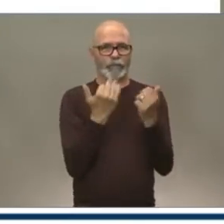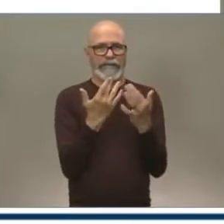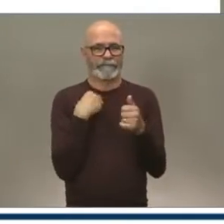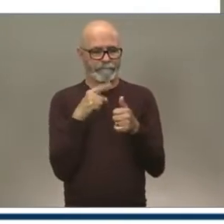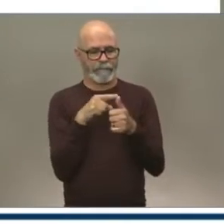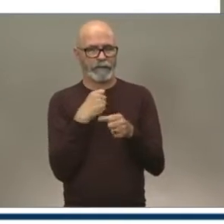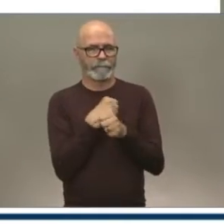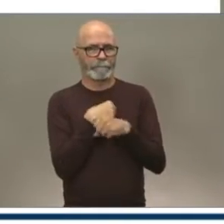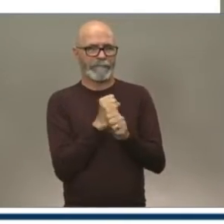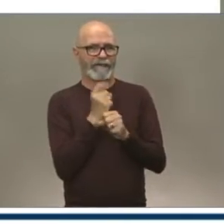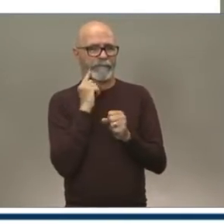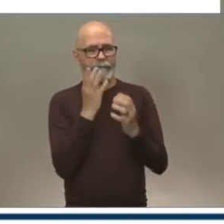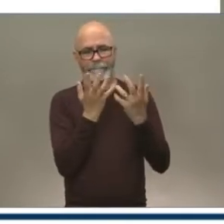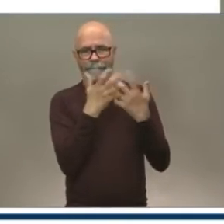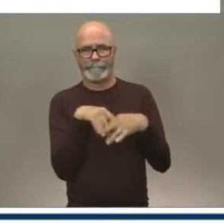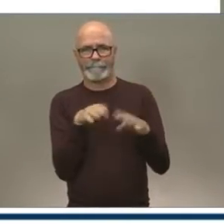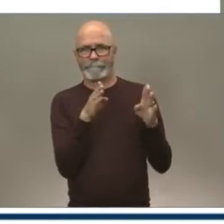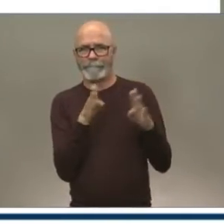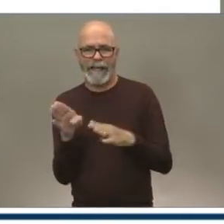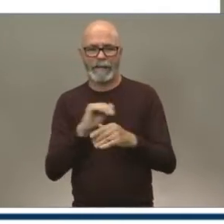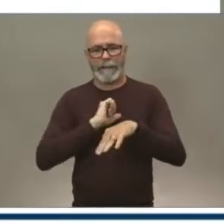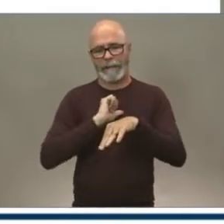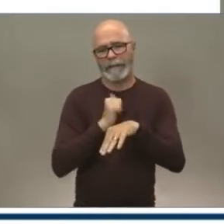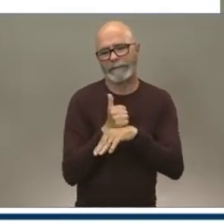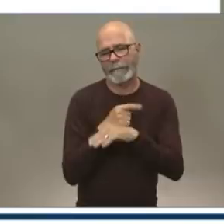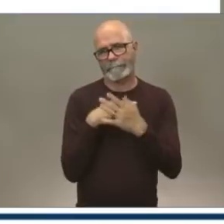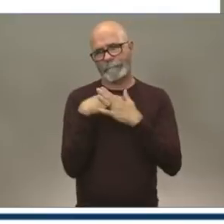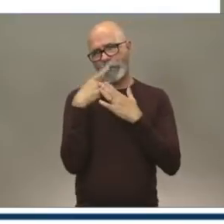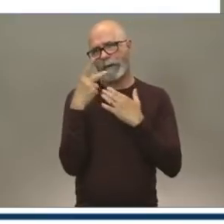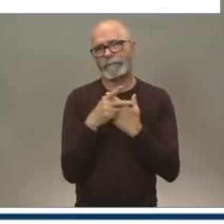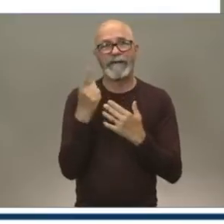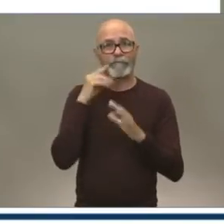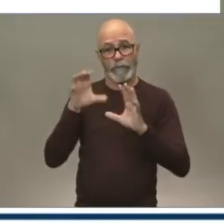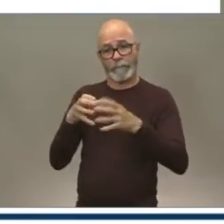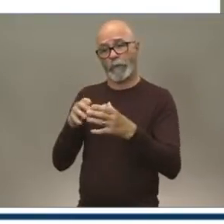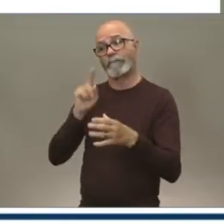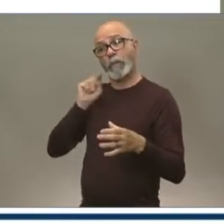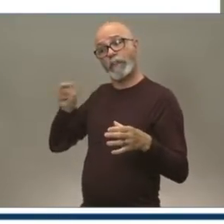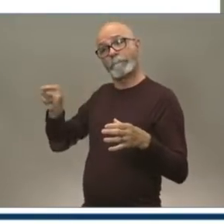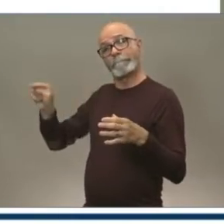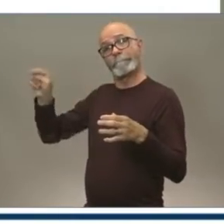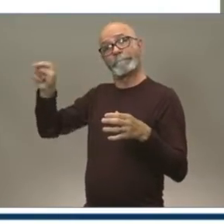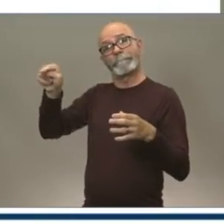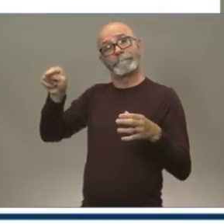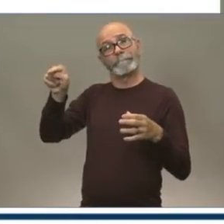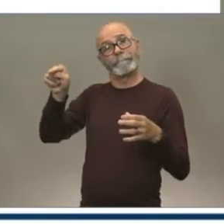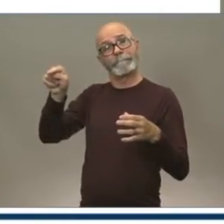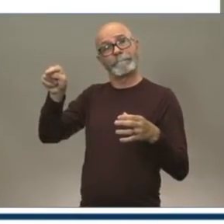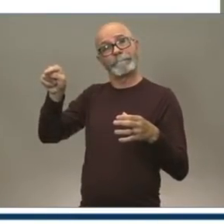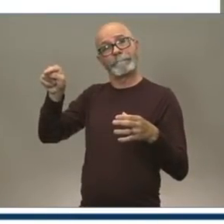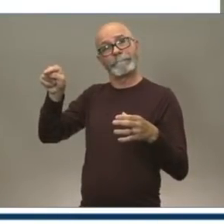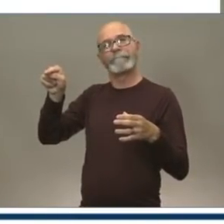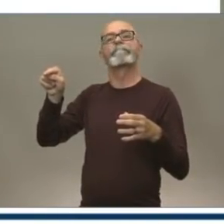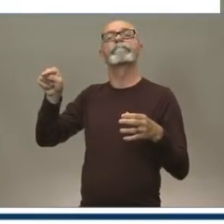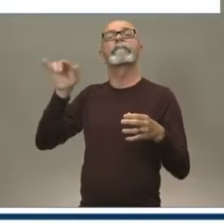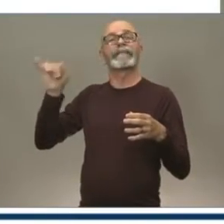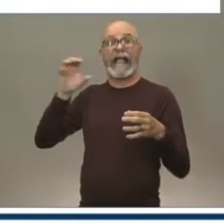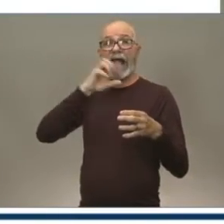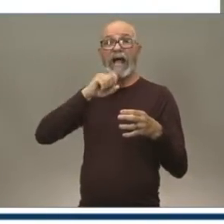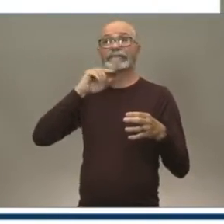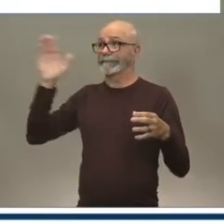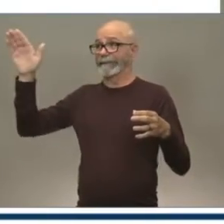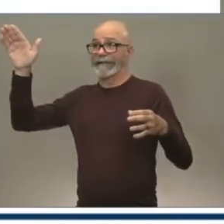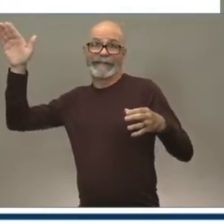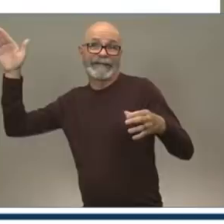want to focus on the adults with the disabilities to immunize them, and then move that capacity to the next facility. If we try to do all the workers in that,